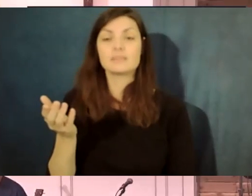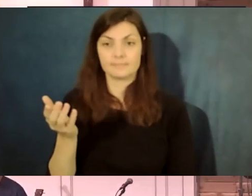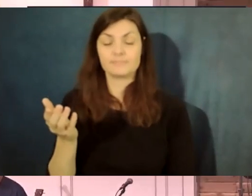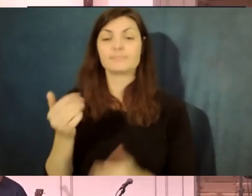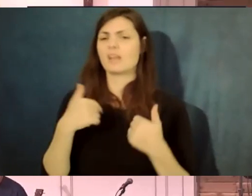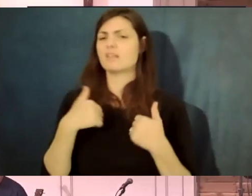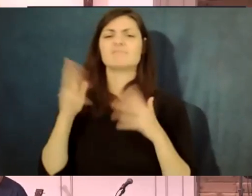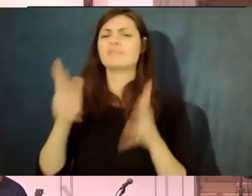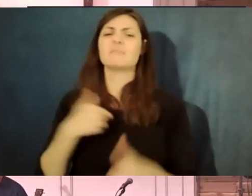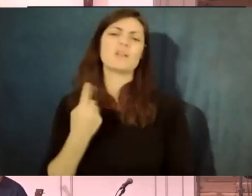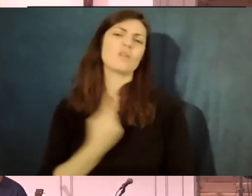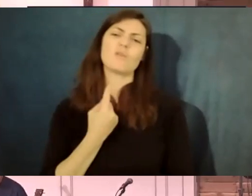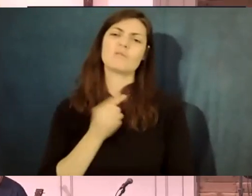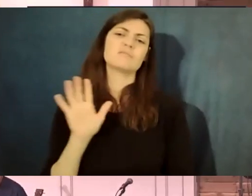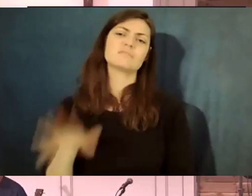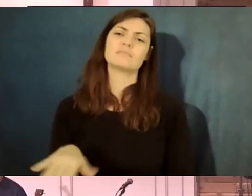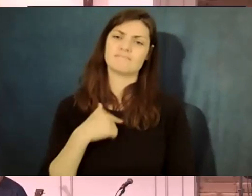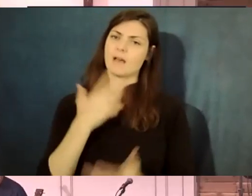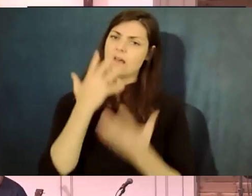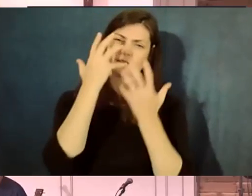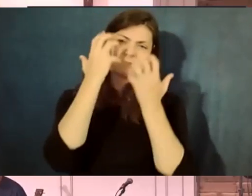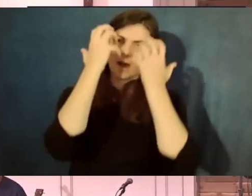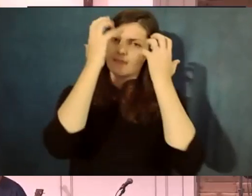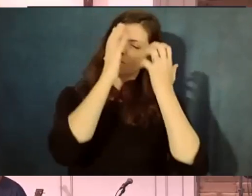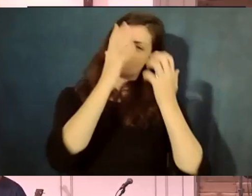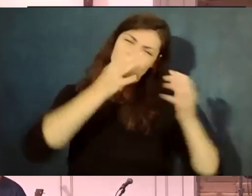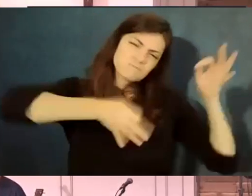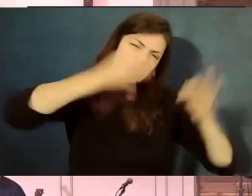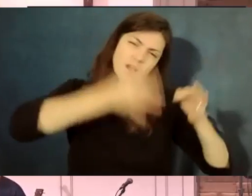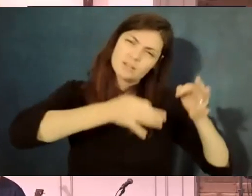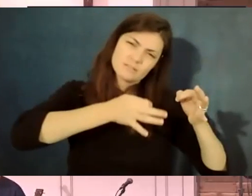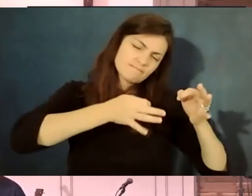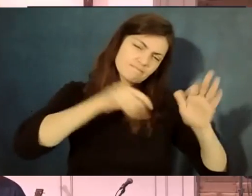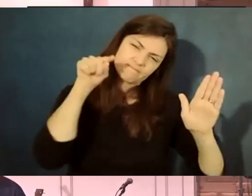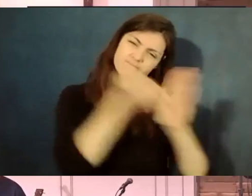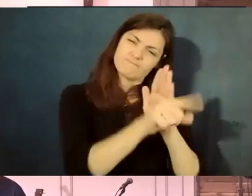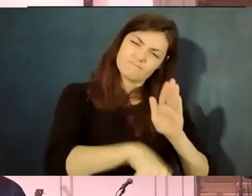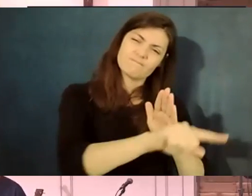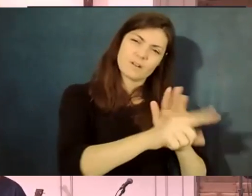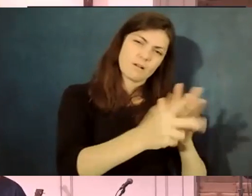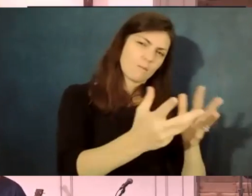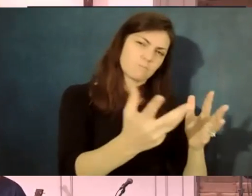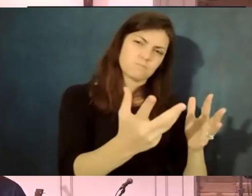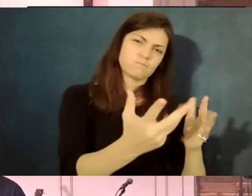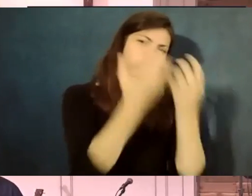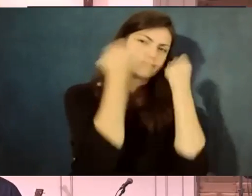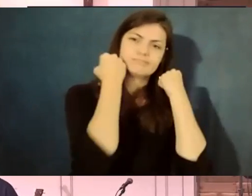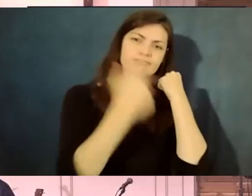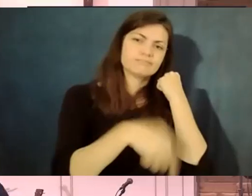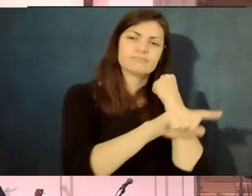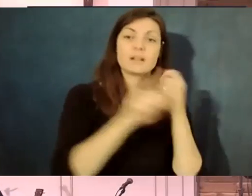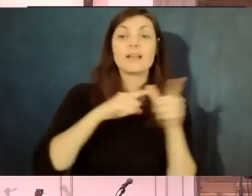alone, that my wrath may burn hot against them, and I may consume them, and I will make of you a great